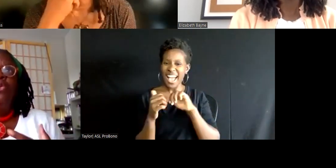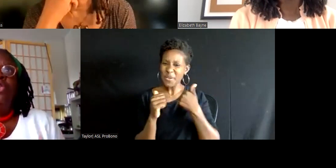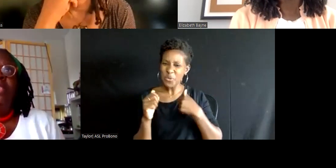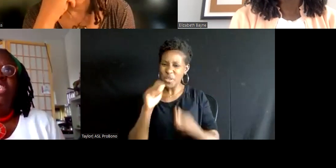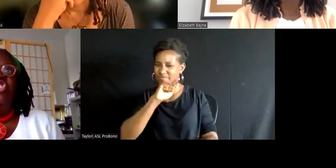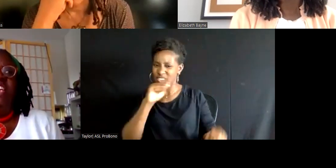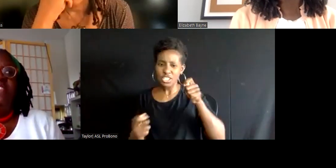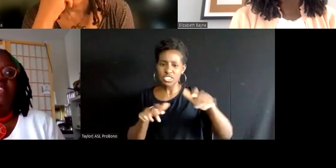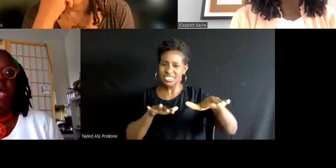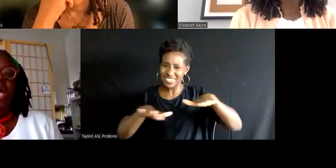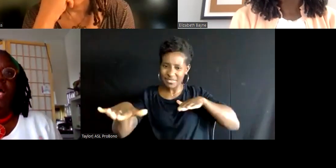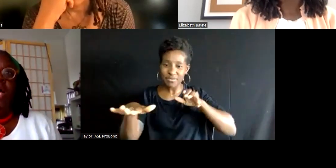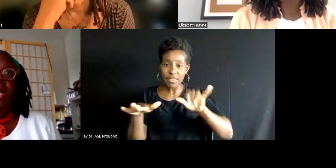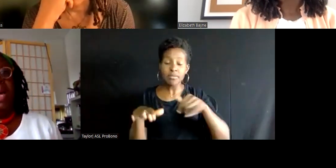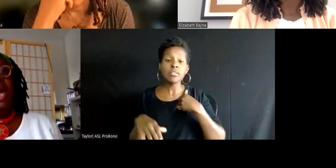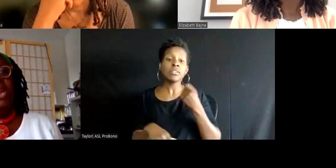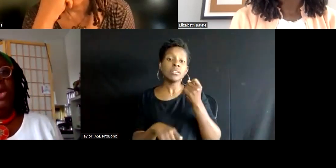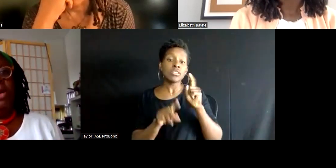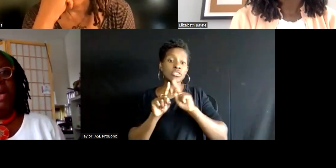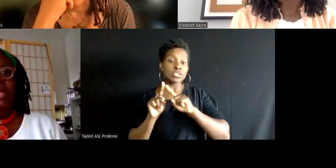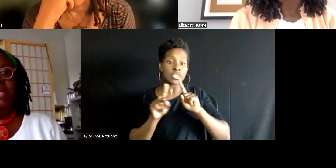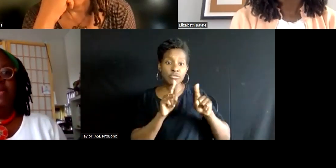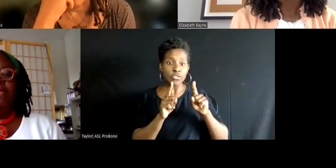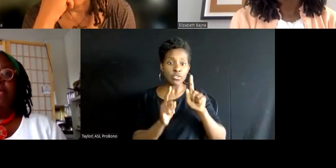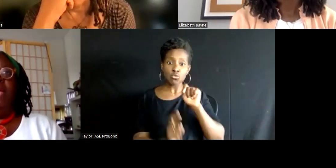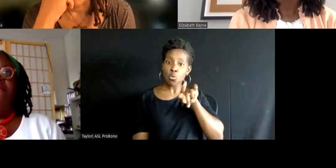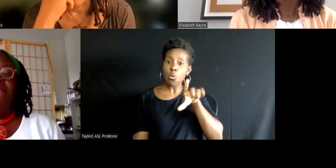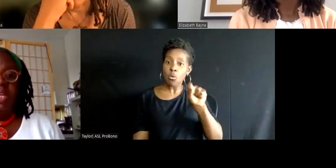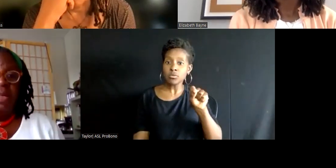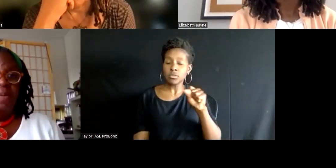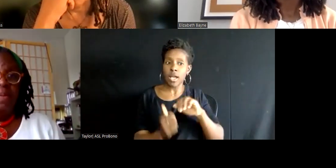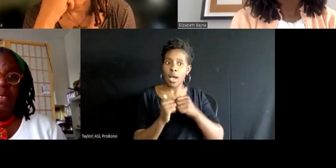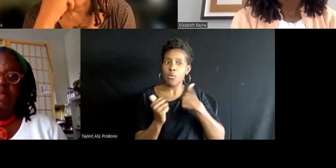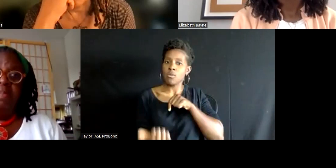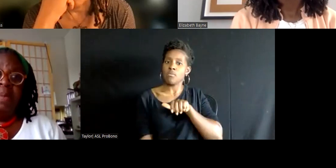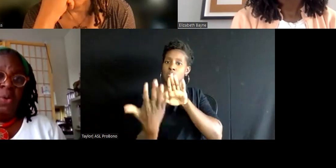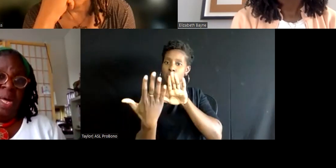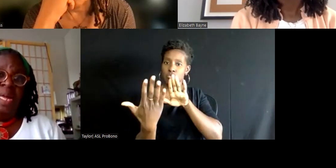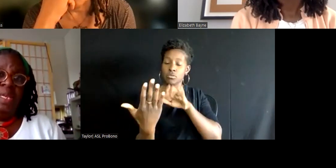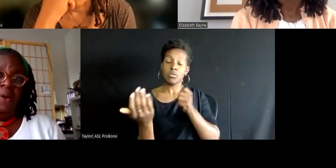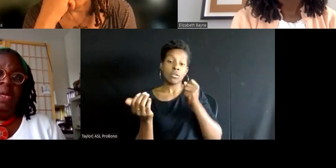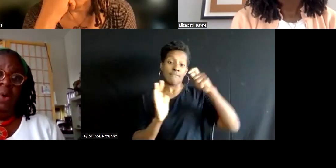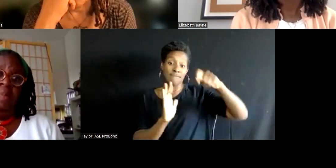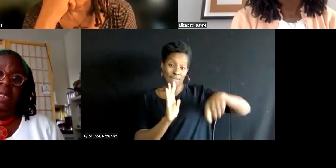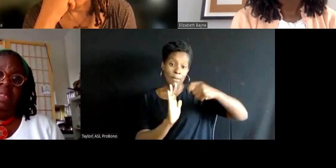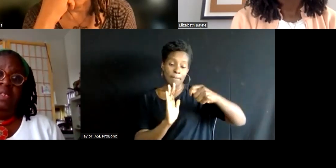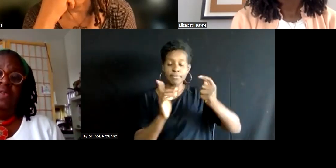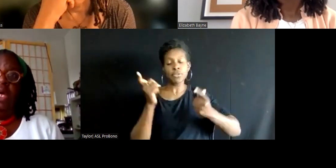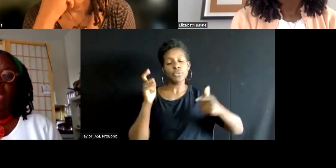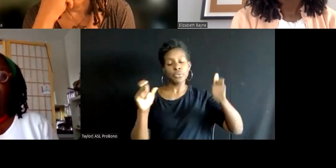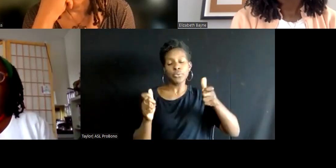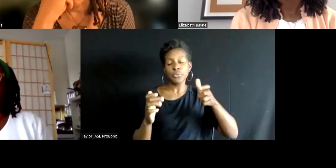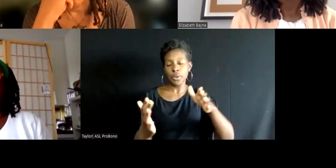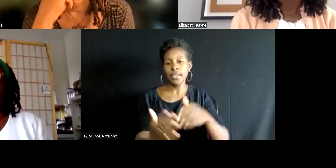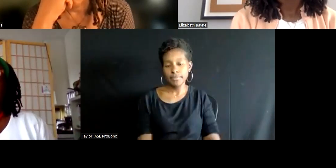different tools in the chest about how do we go about this. And film is a big way that we go about